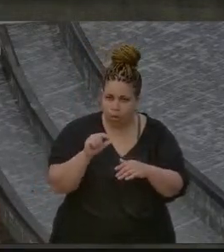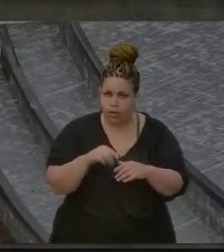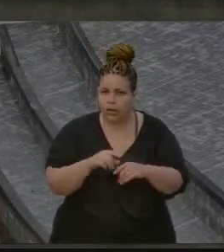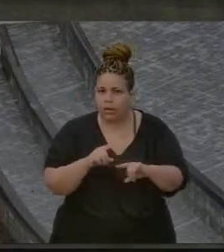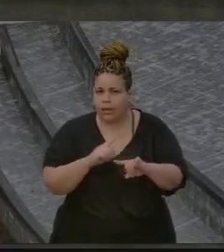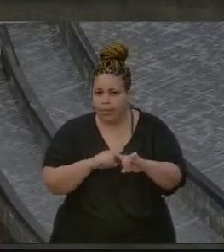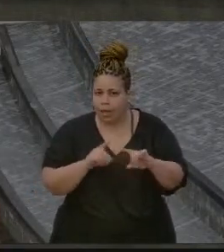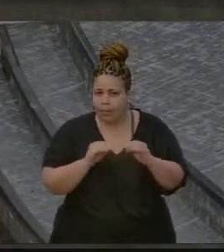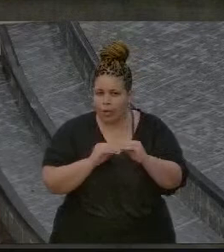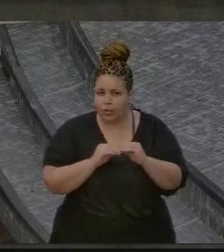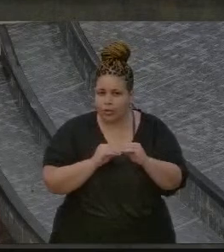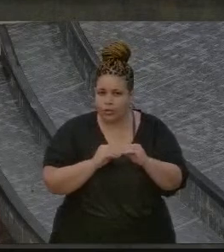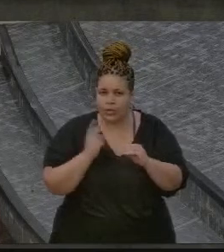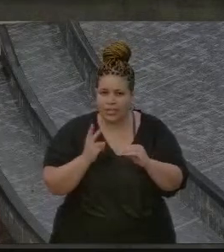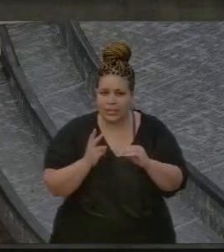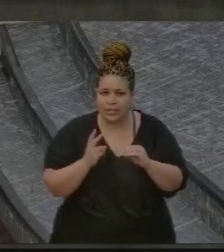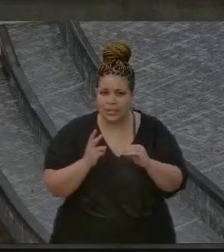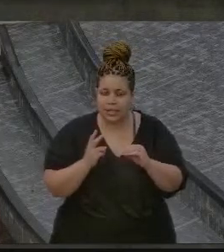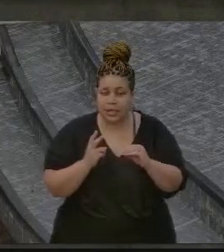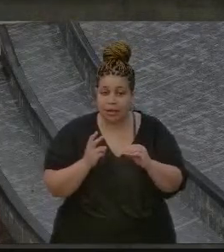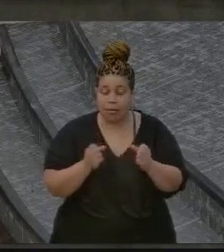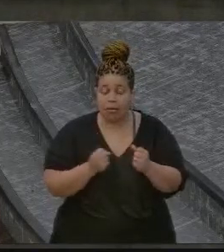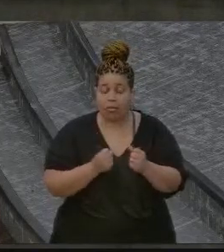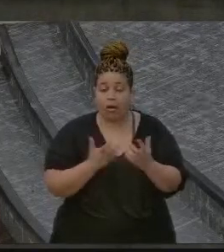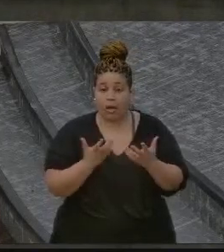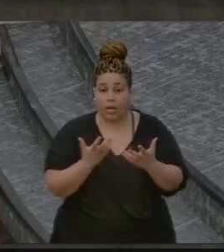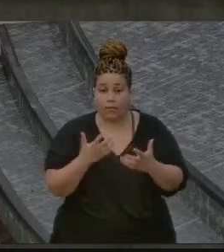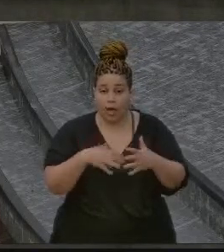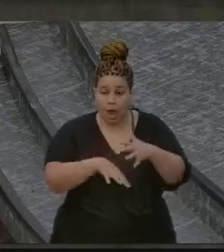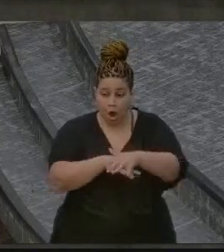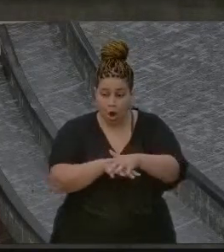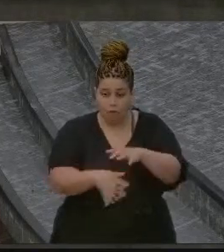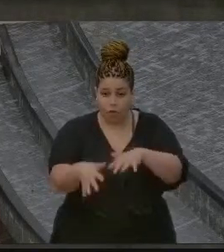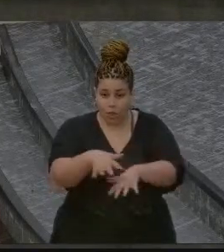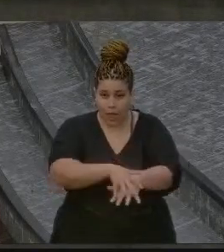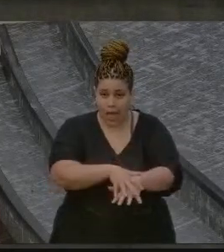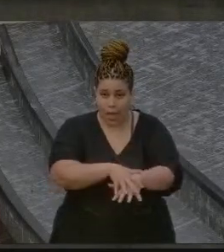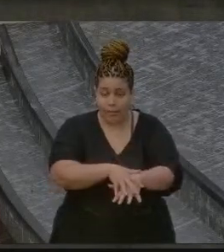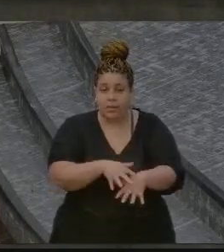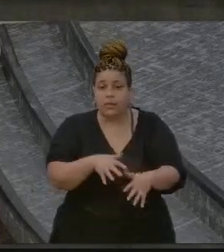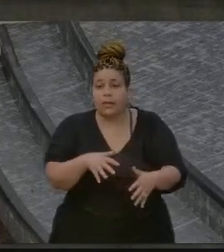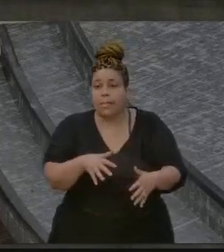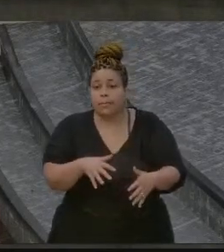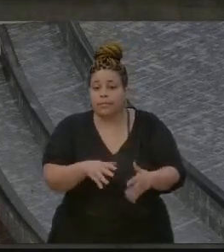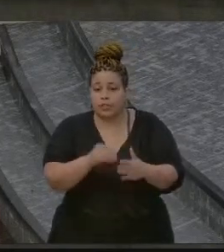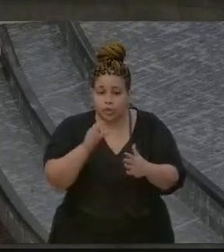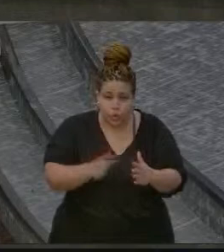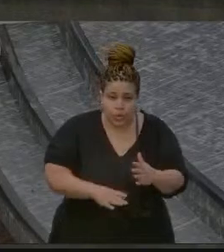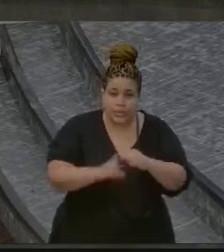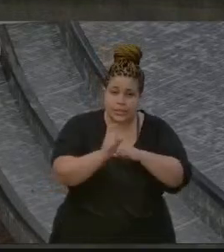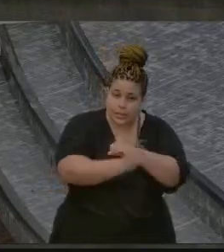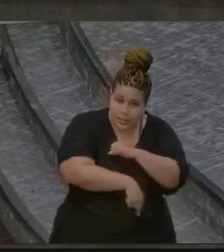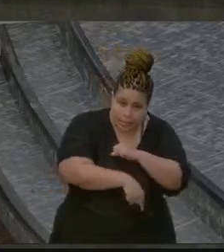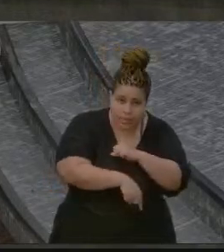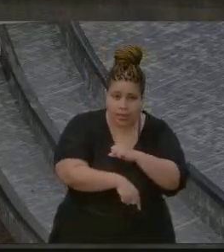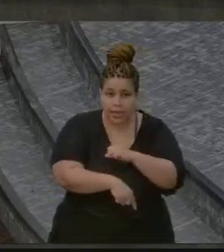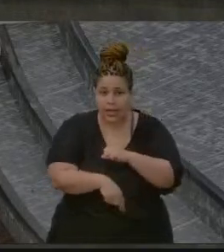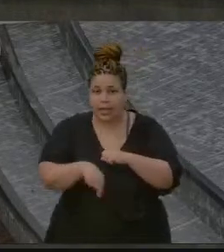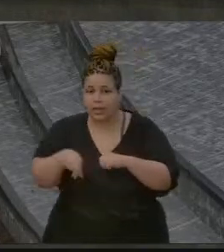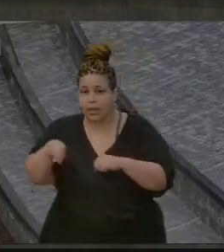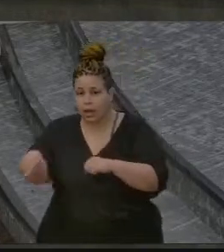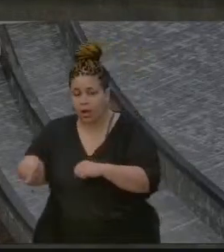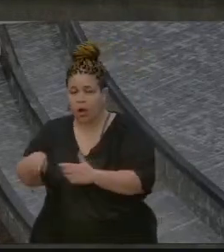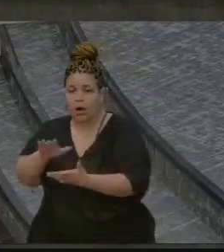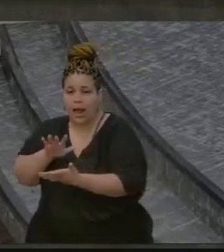a significant overlap with the students who are disciplined and or academic